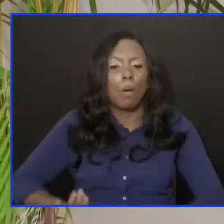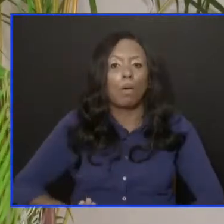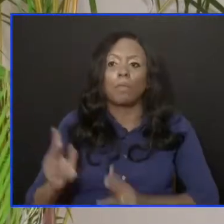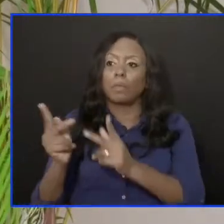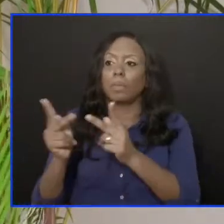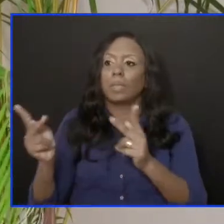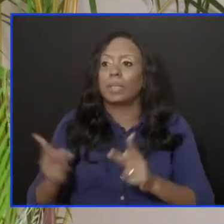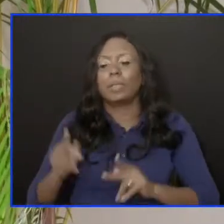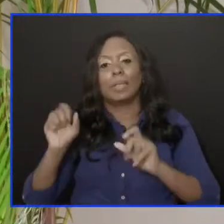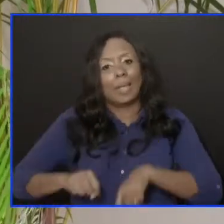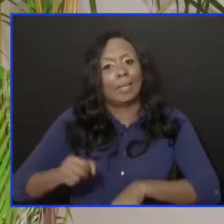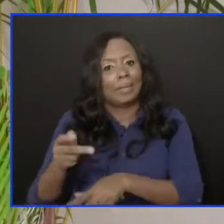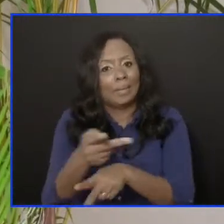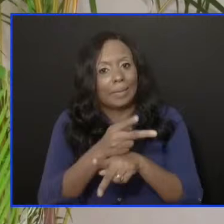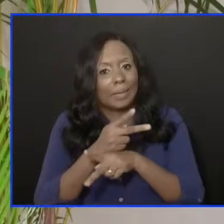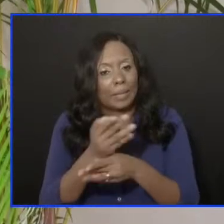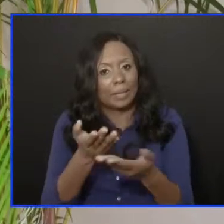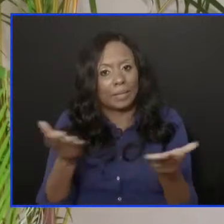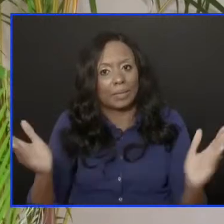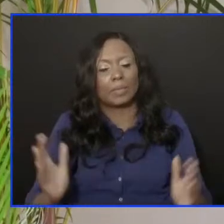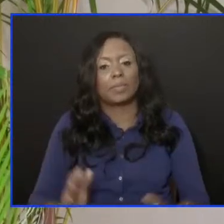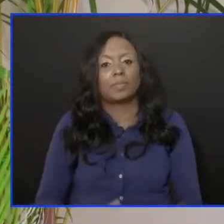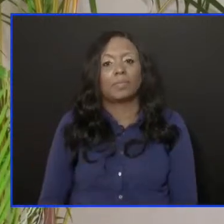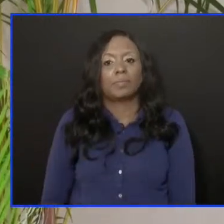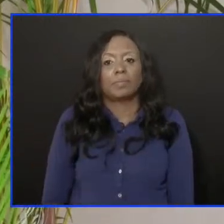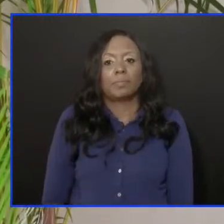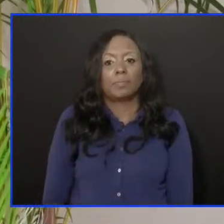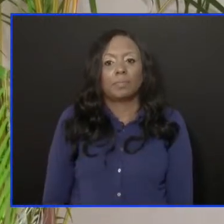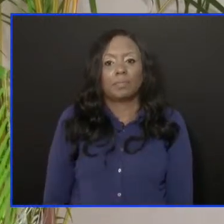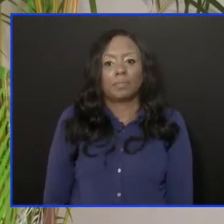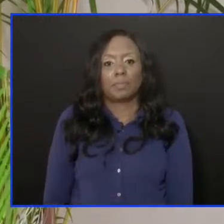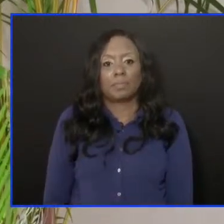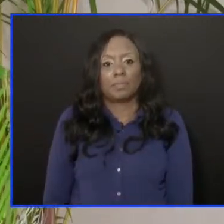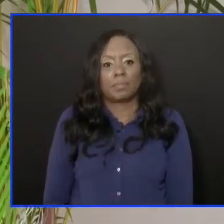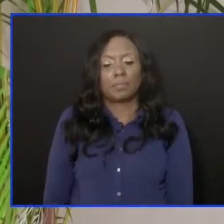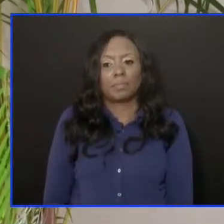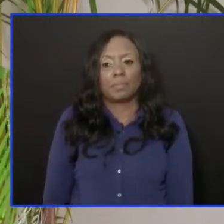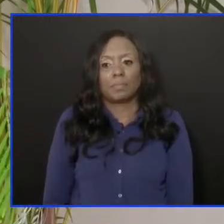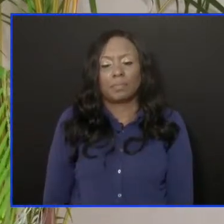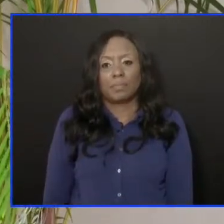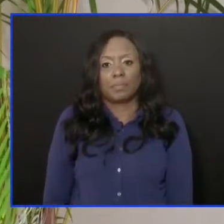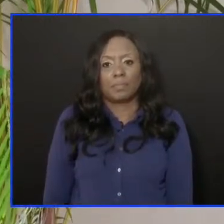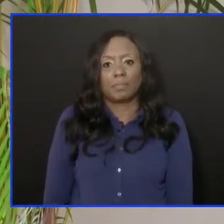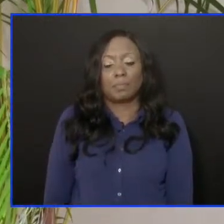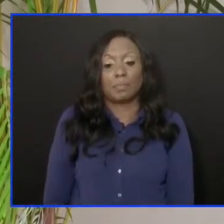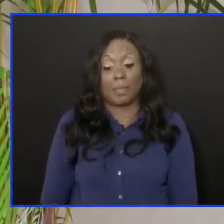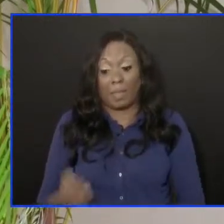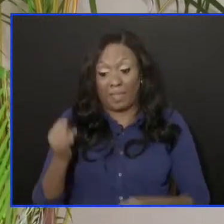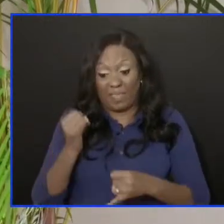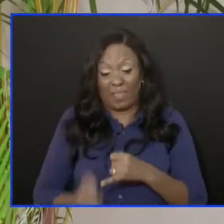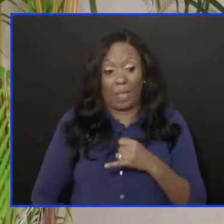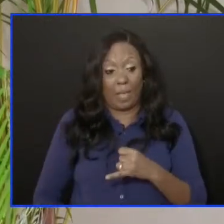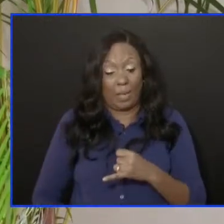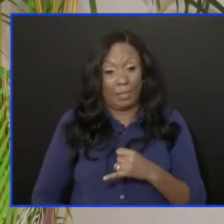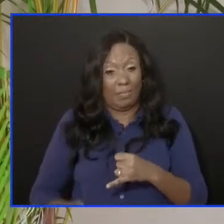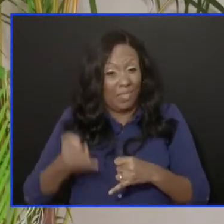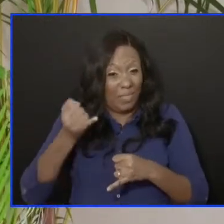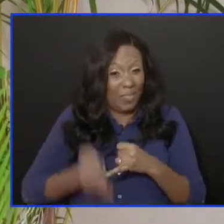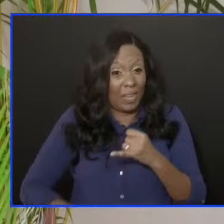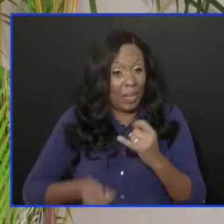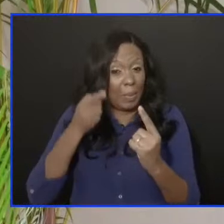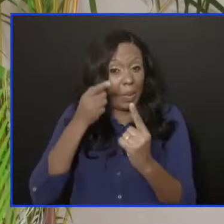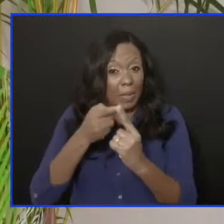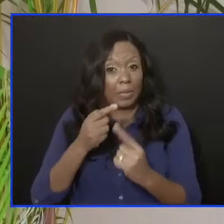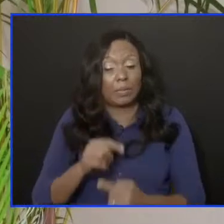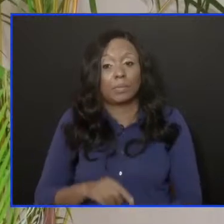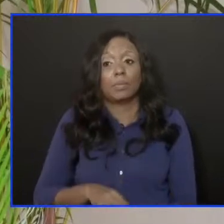can look after those who are ill. So my final words right now or today is that BAMP is here